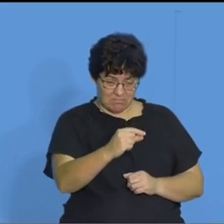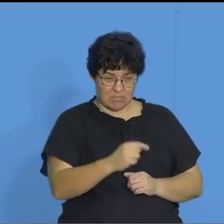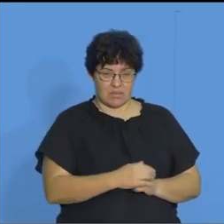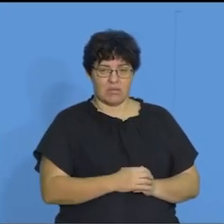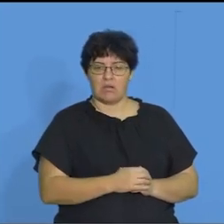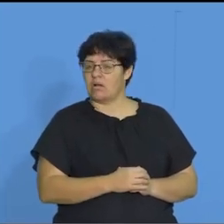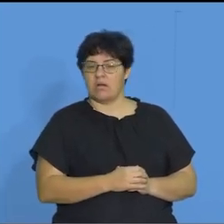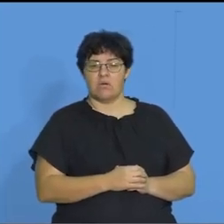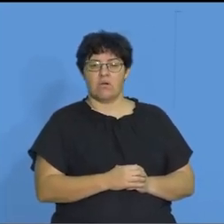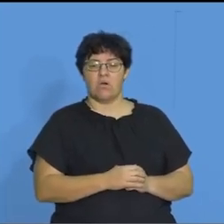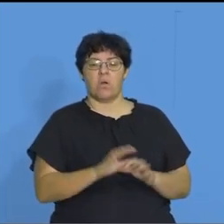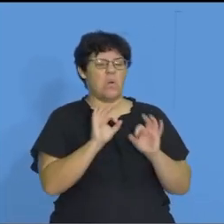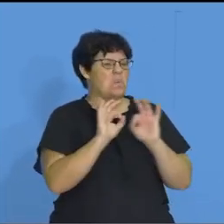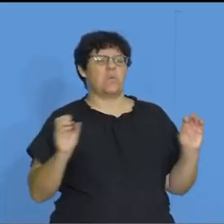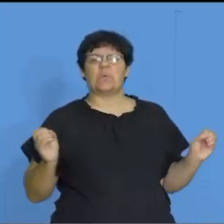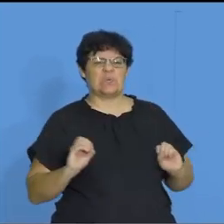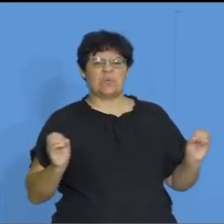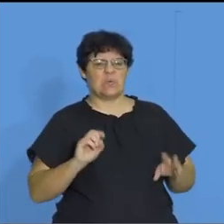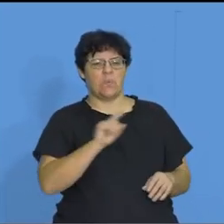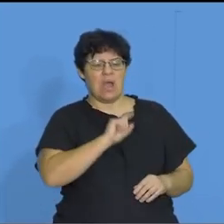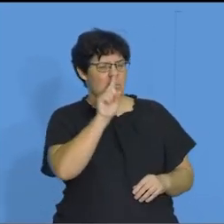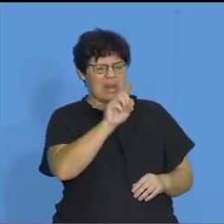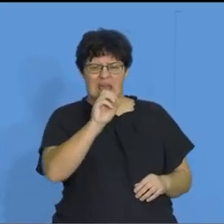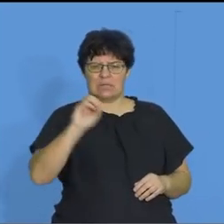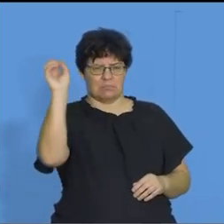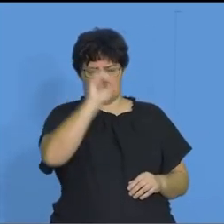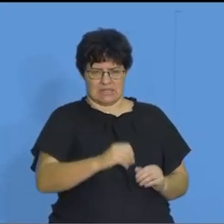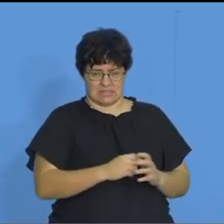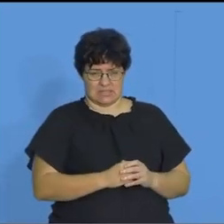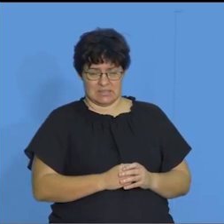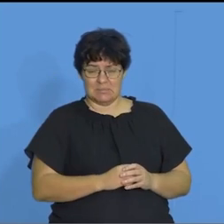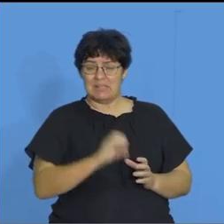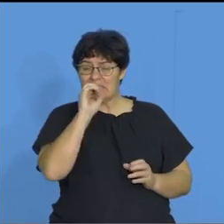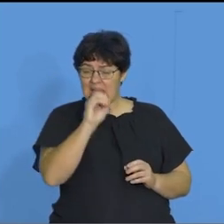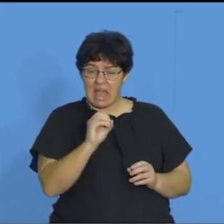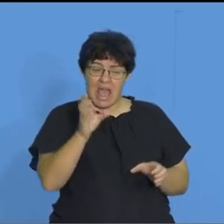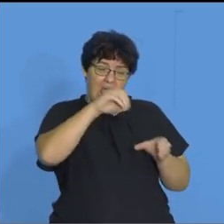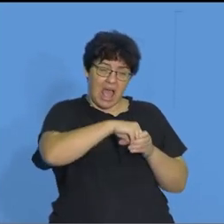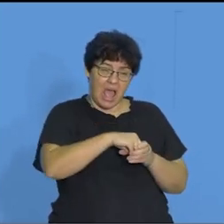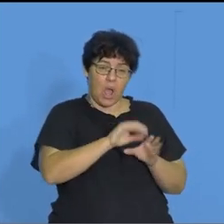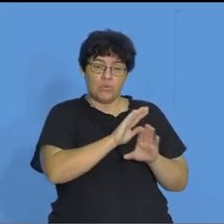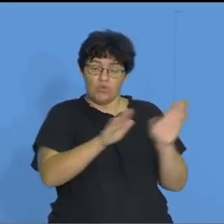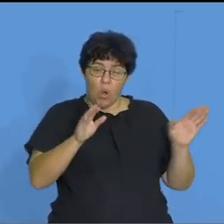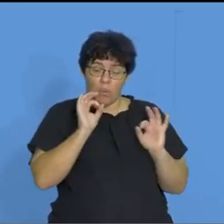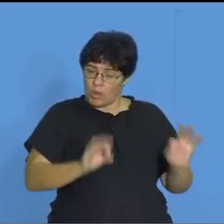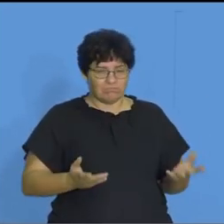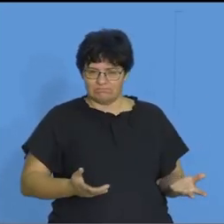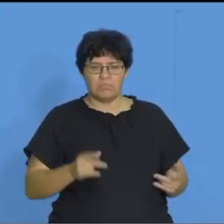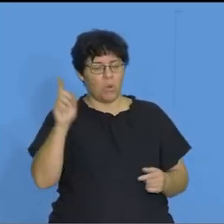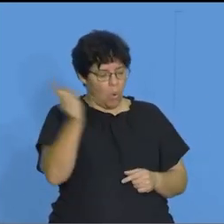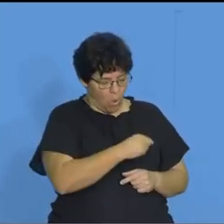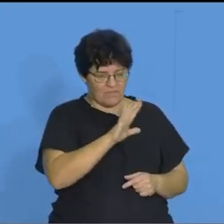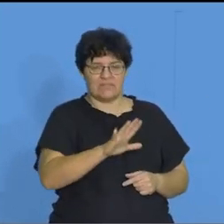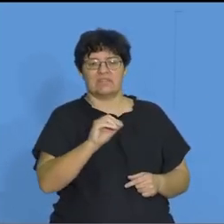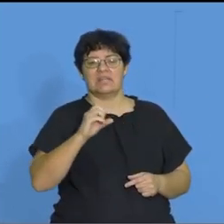carbonate, there is no impurity if it's 100% pure. So there is zero impurities. So all that 50 grams is